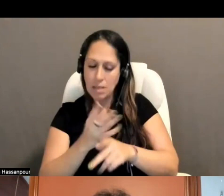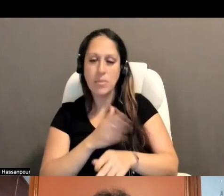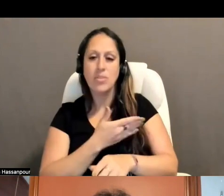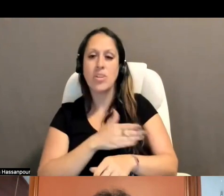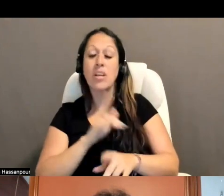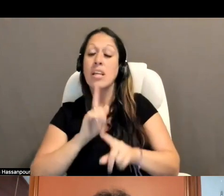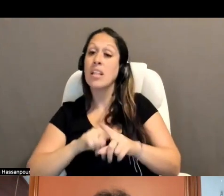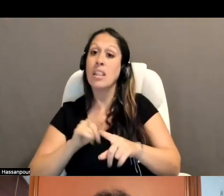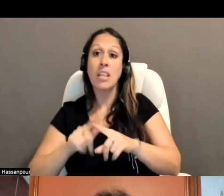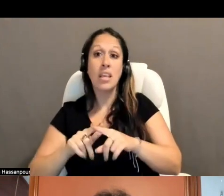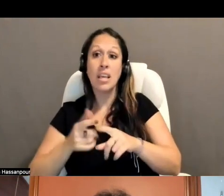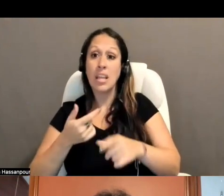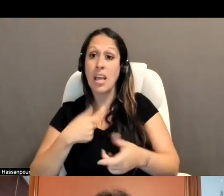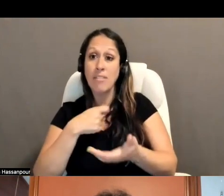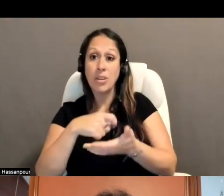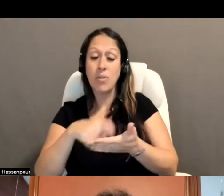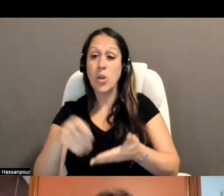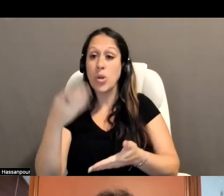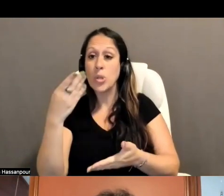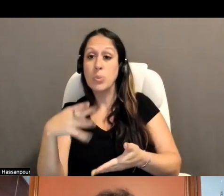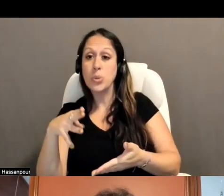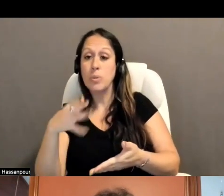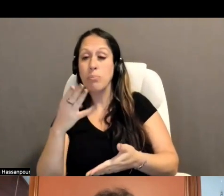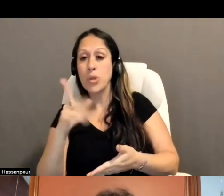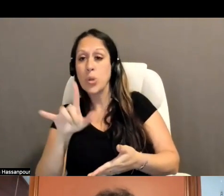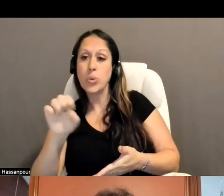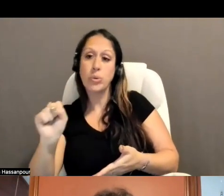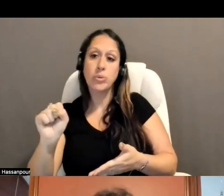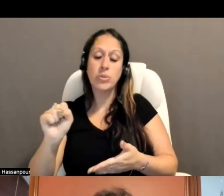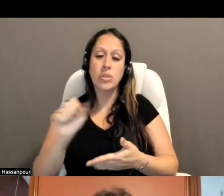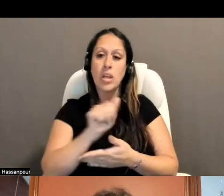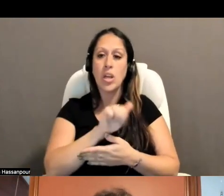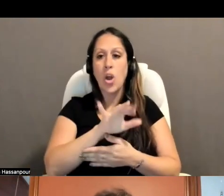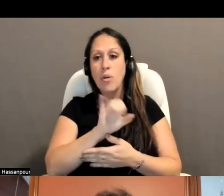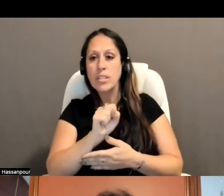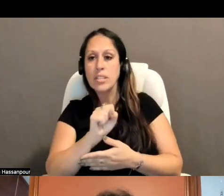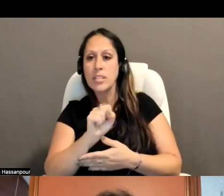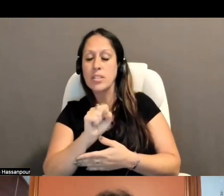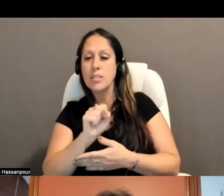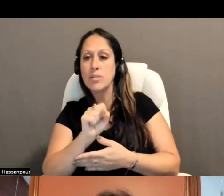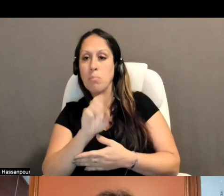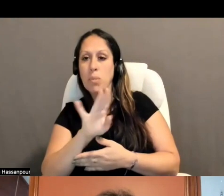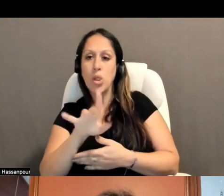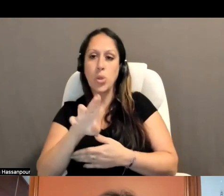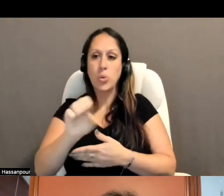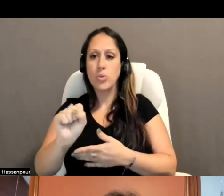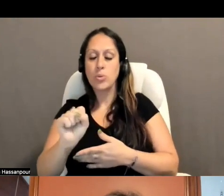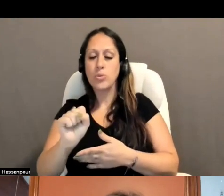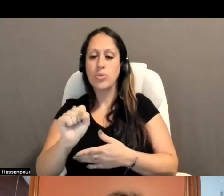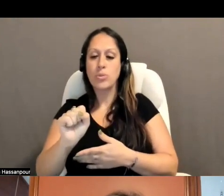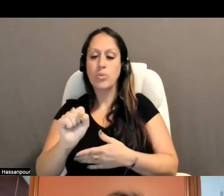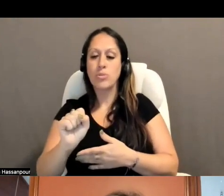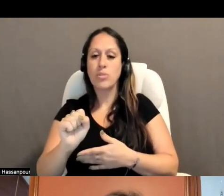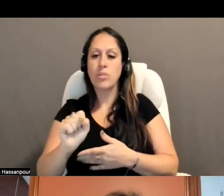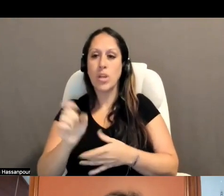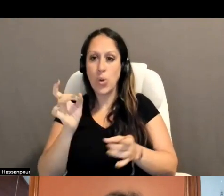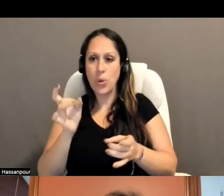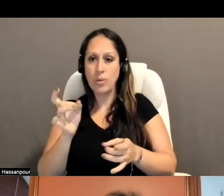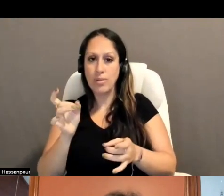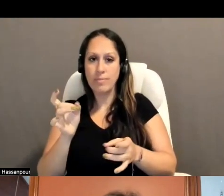And then I've composed blues songs. I have Ari's blues. I've composed a